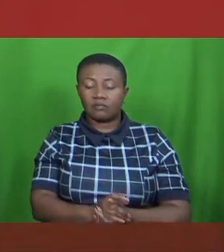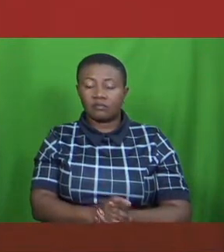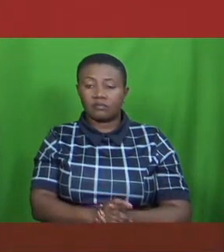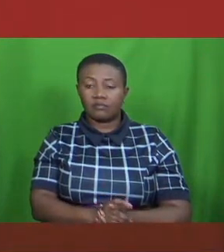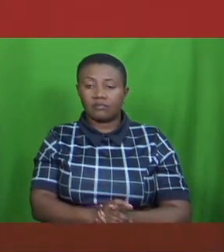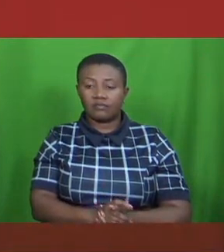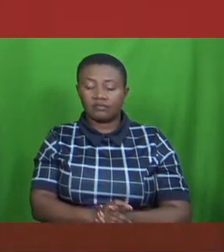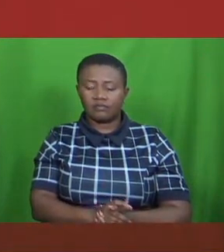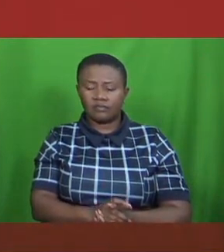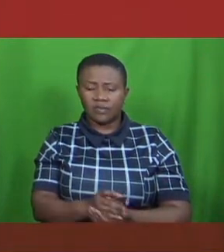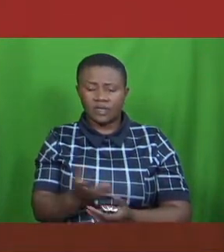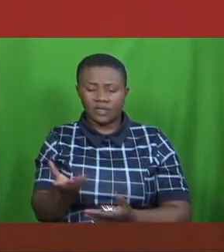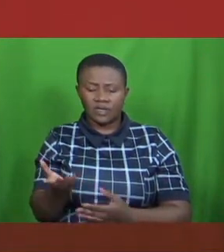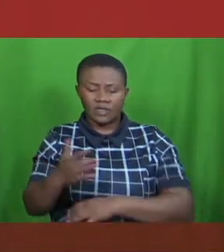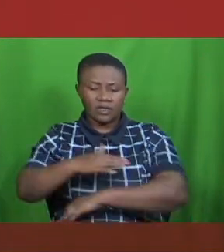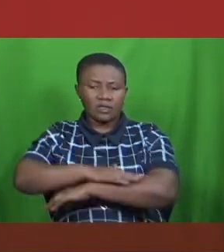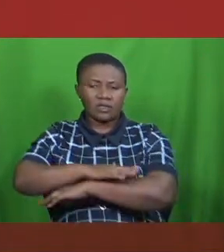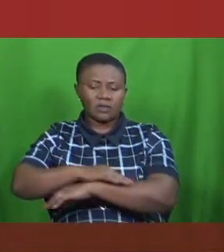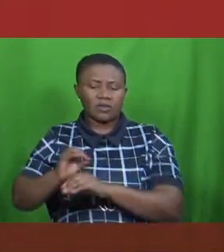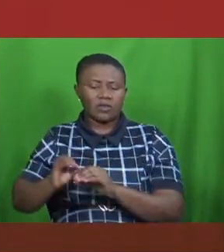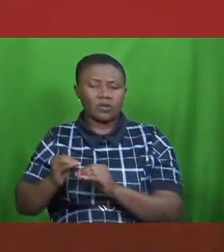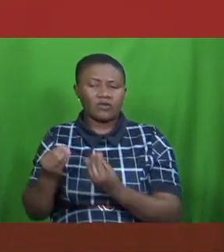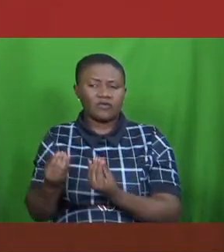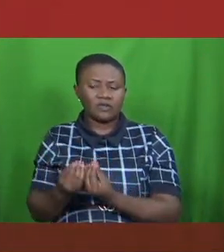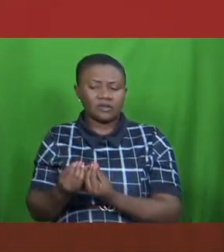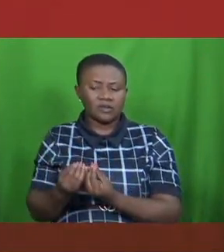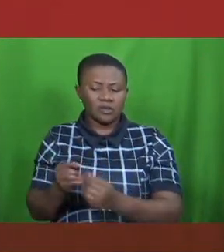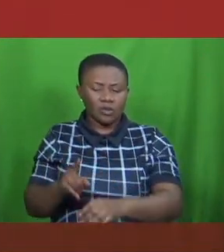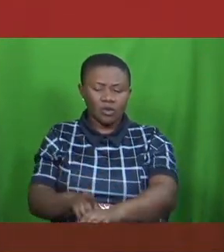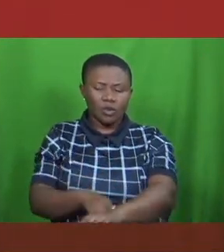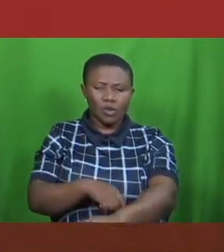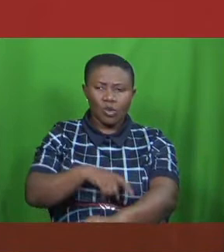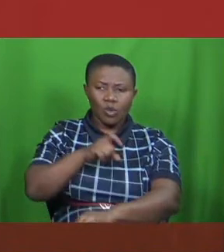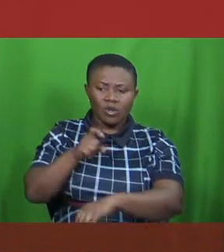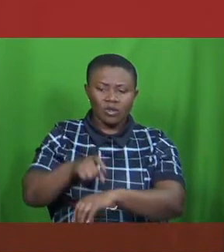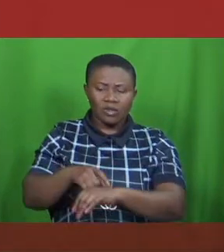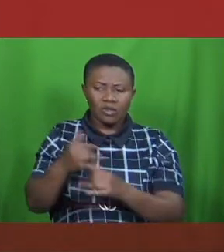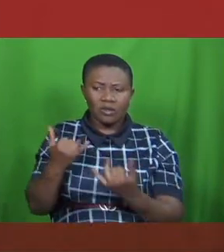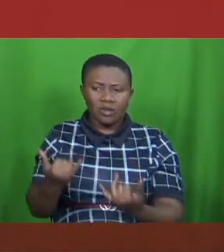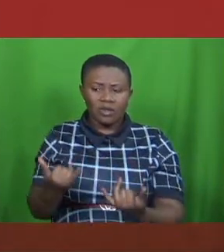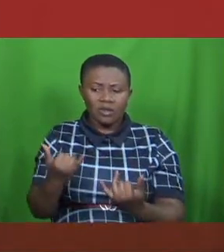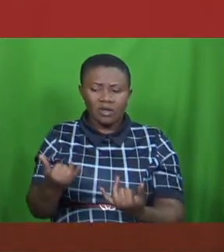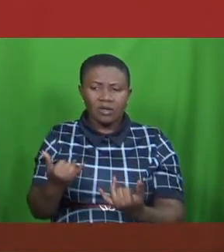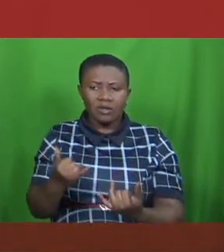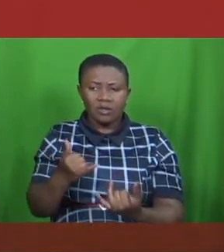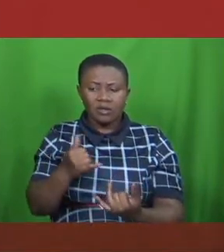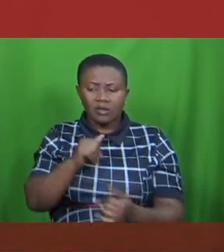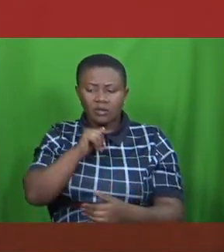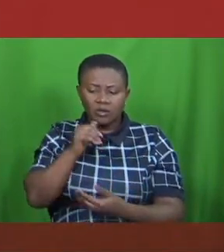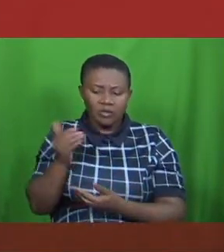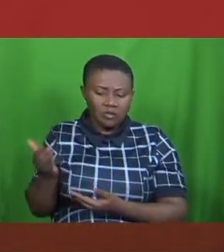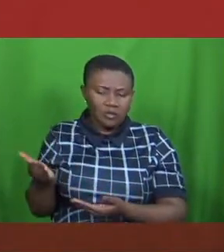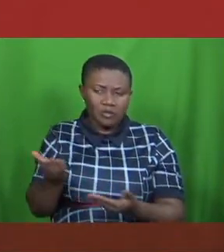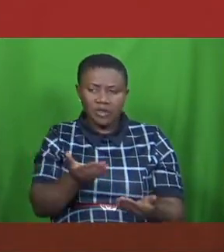for a long time we've not been given the opportunity to look at the official